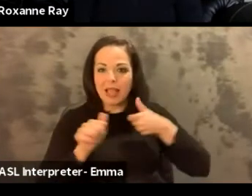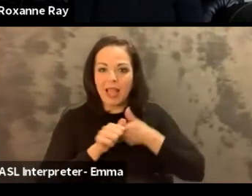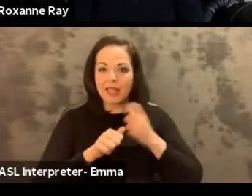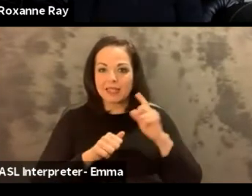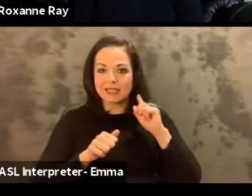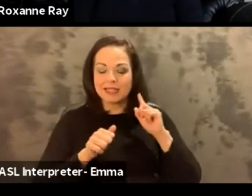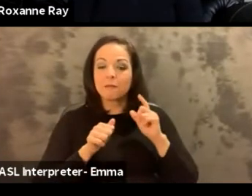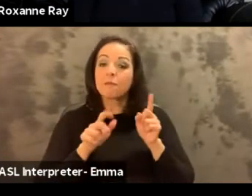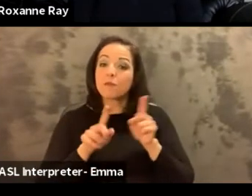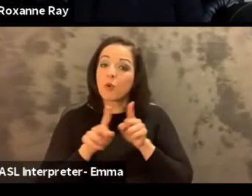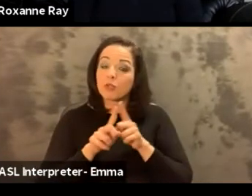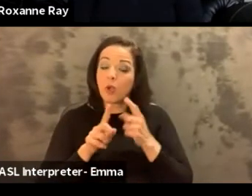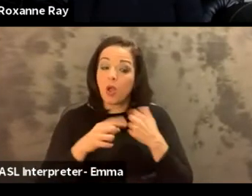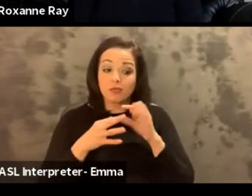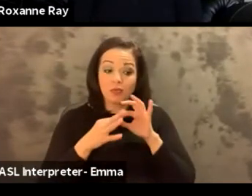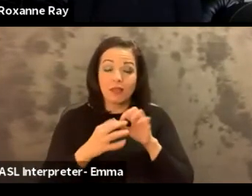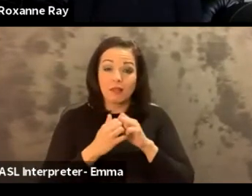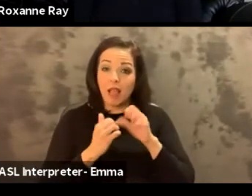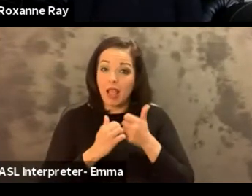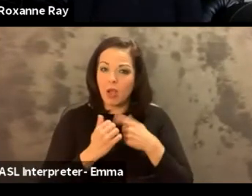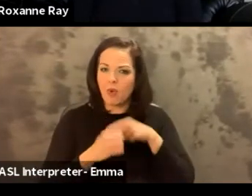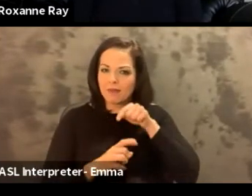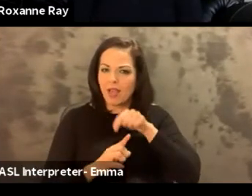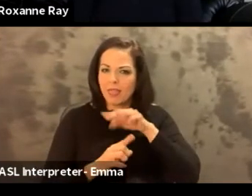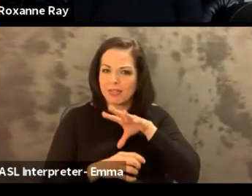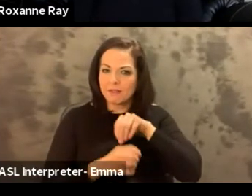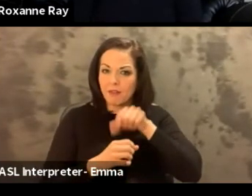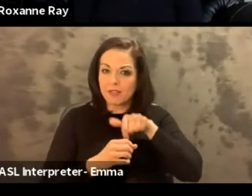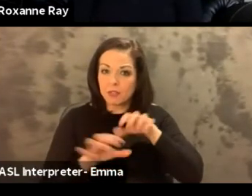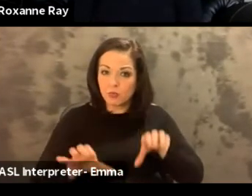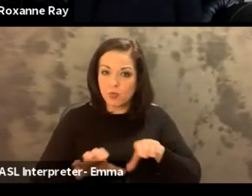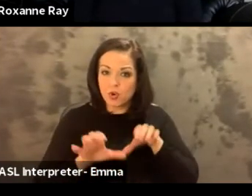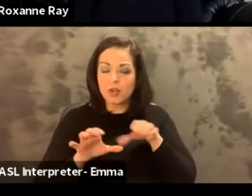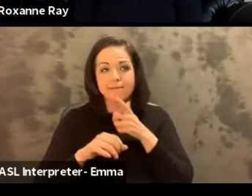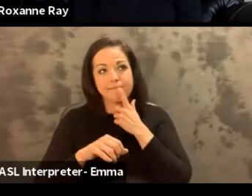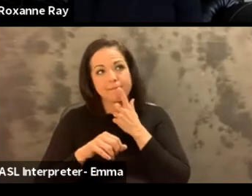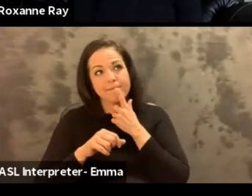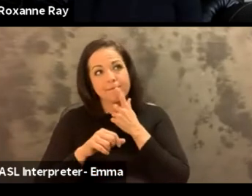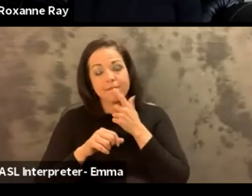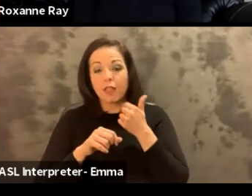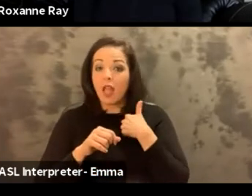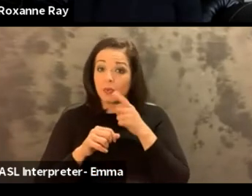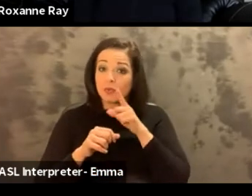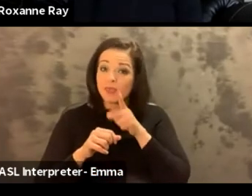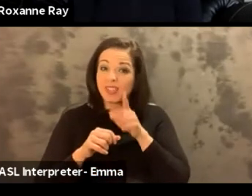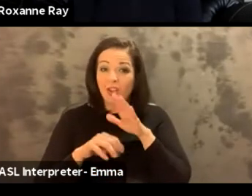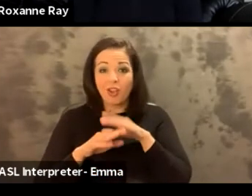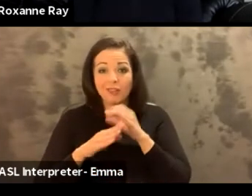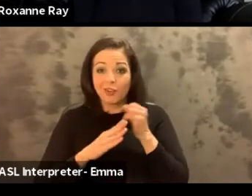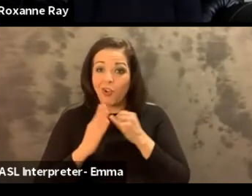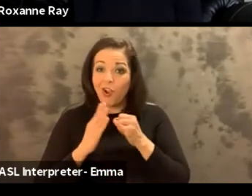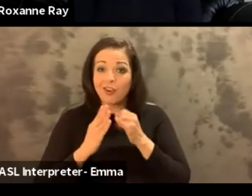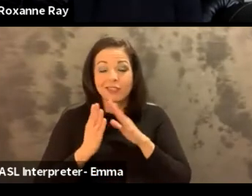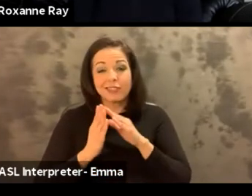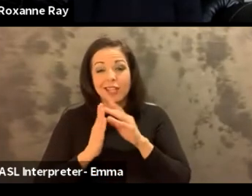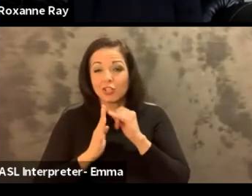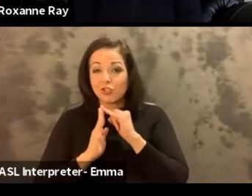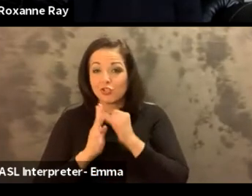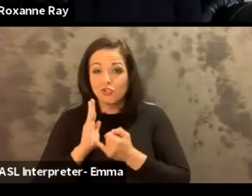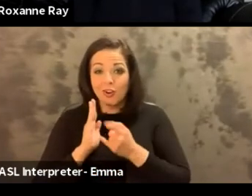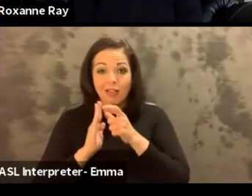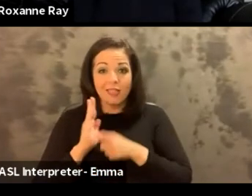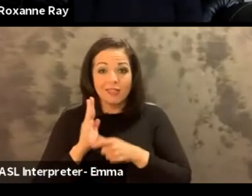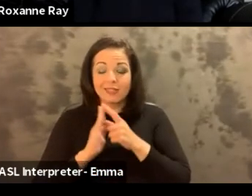And as far as how I got into this work, I was really kind of on an arts and journalism tip from